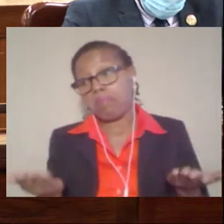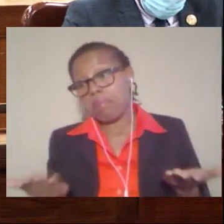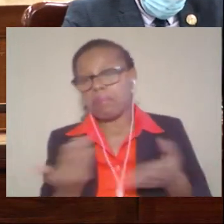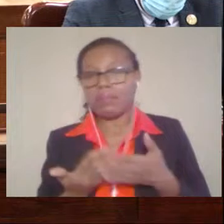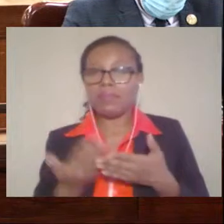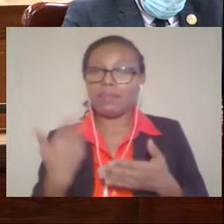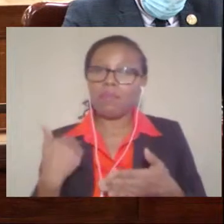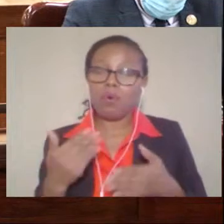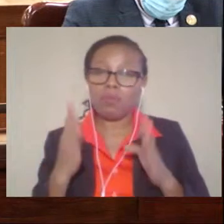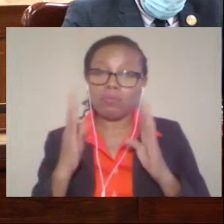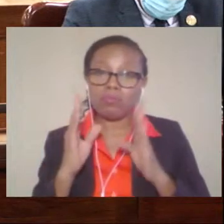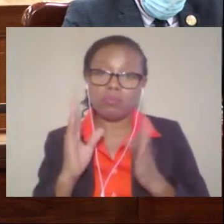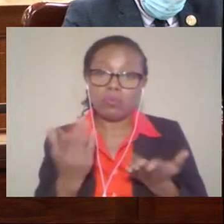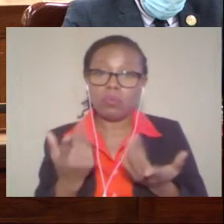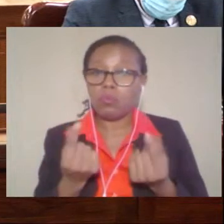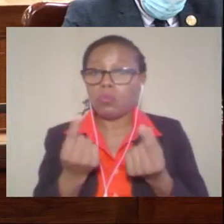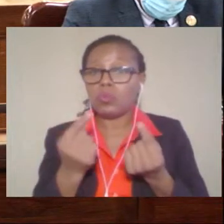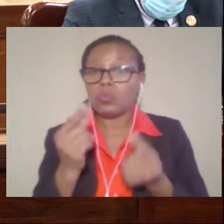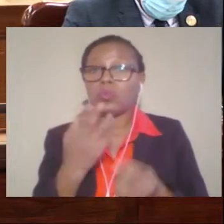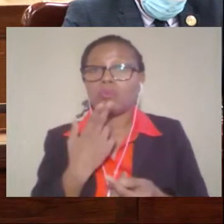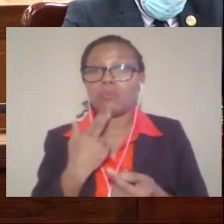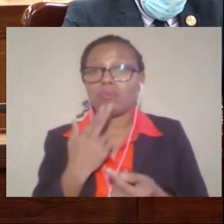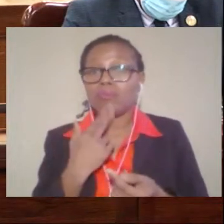we will see a situation where